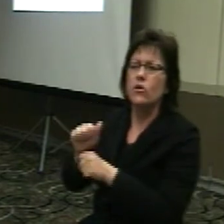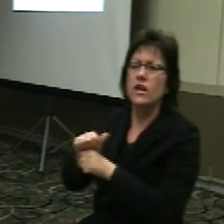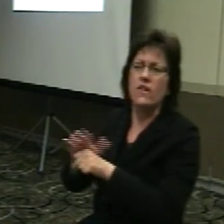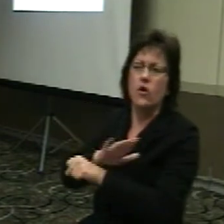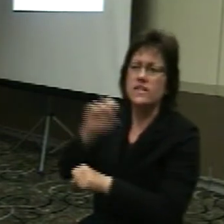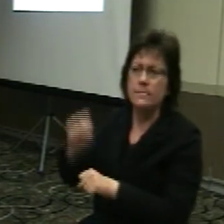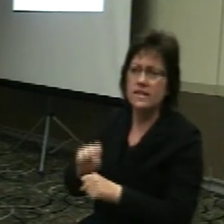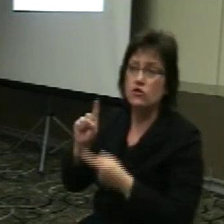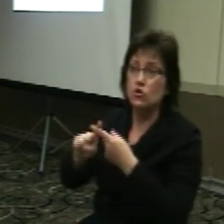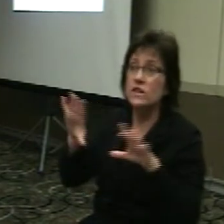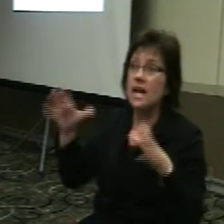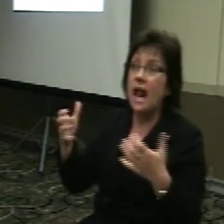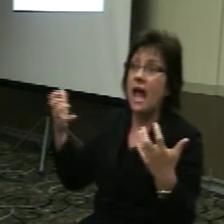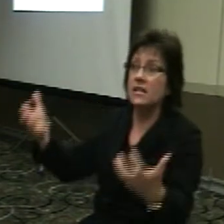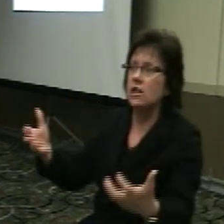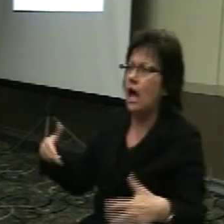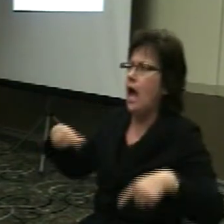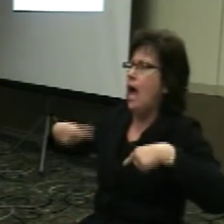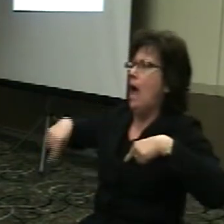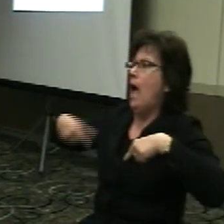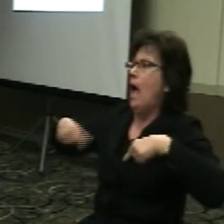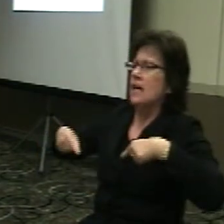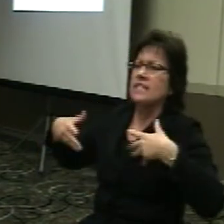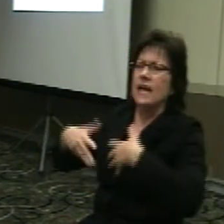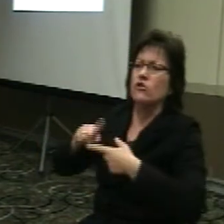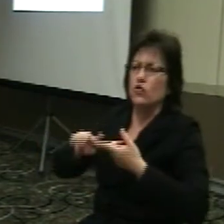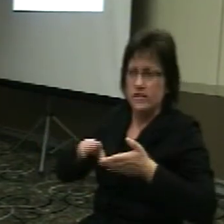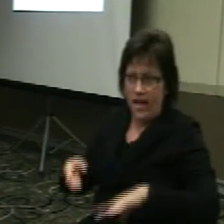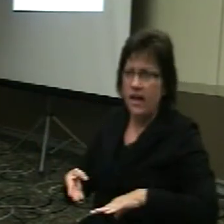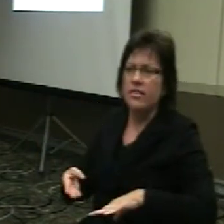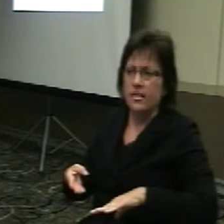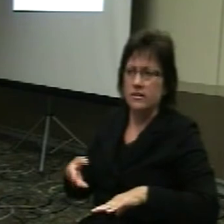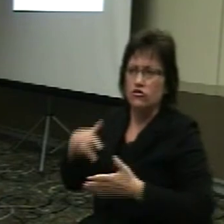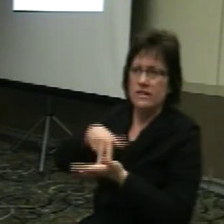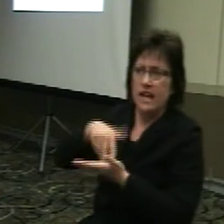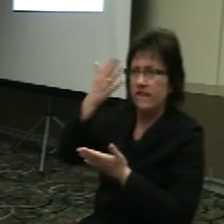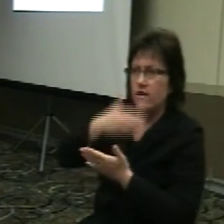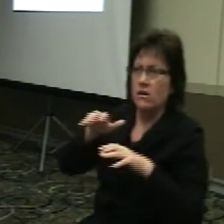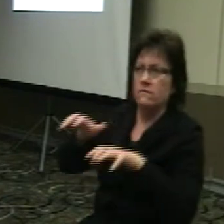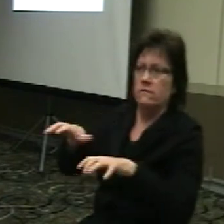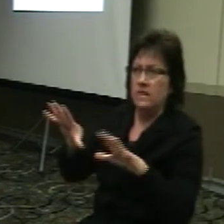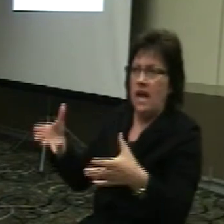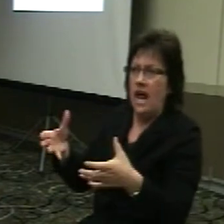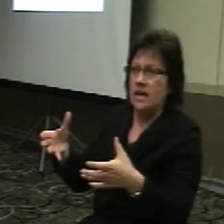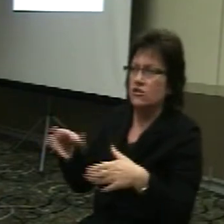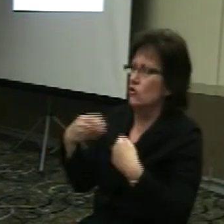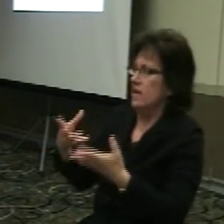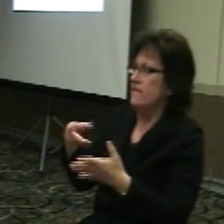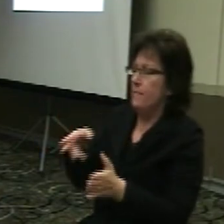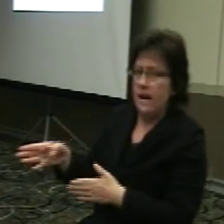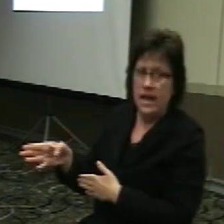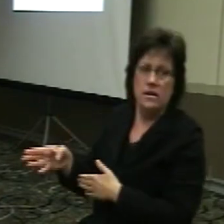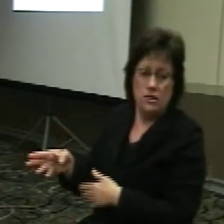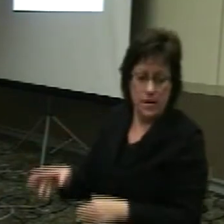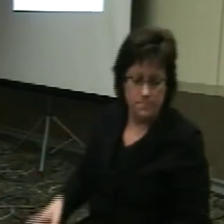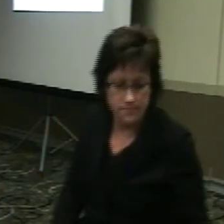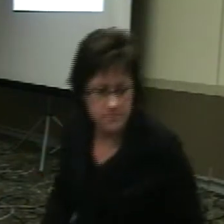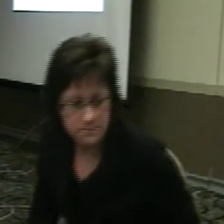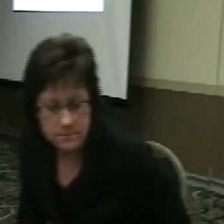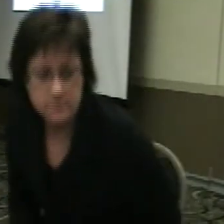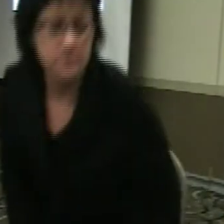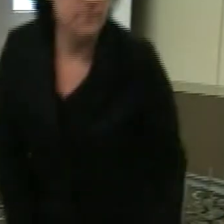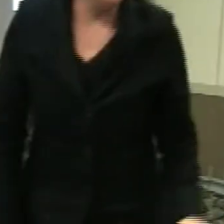semester to the class, and she is scared to death of standing up in front of her peers and giving this plan.